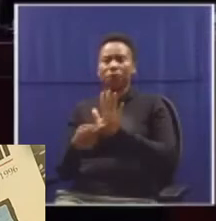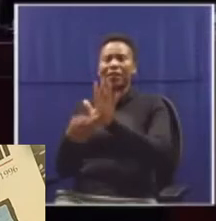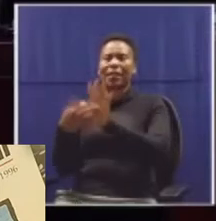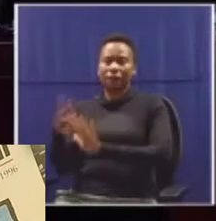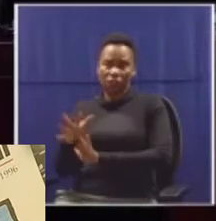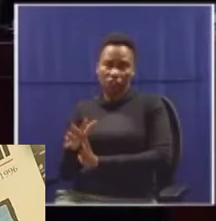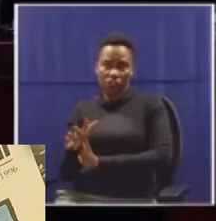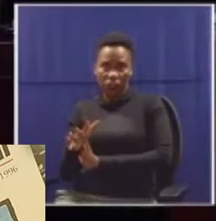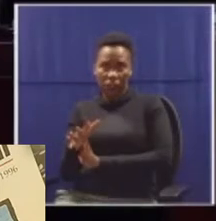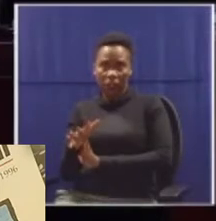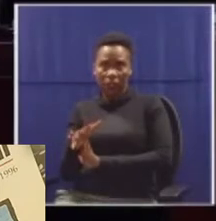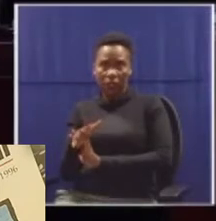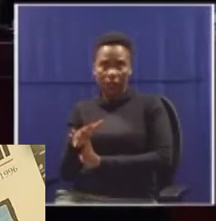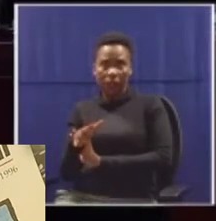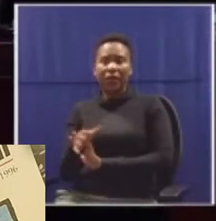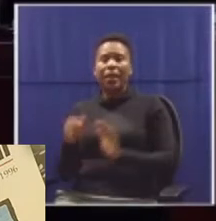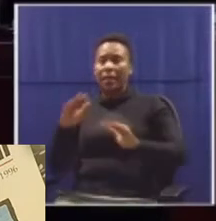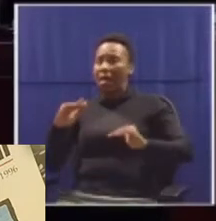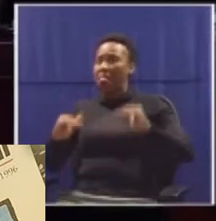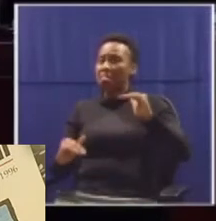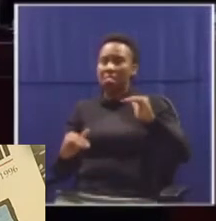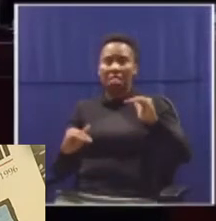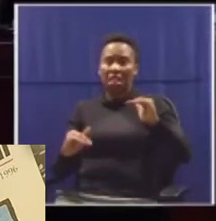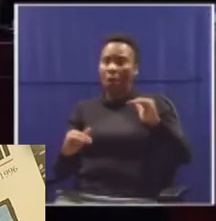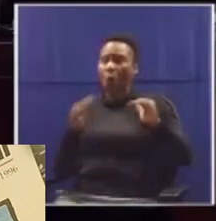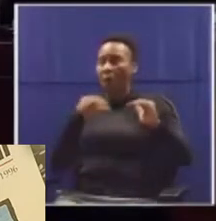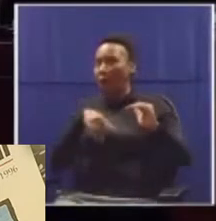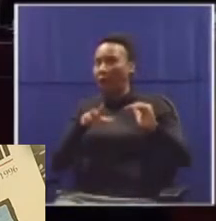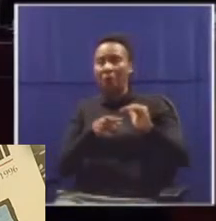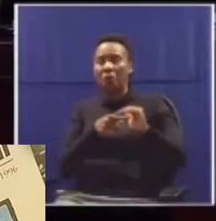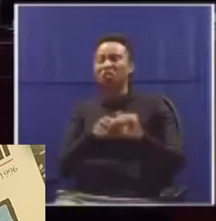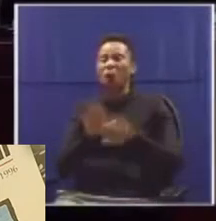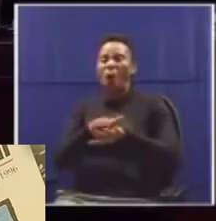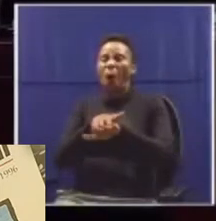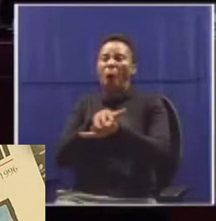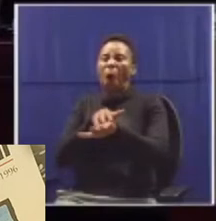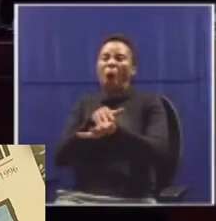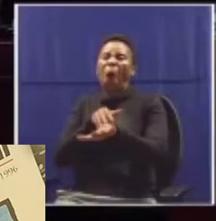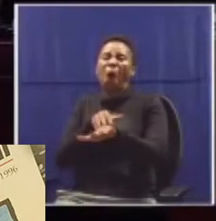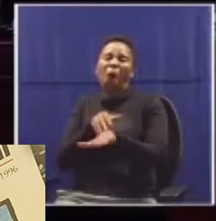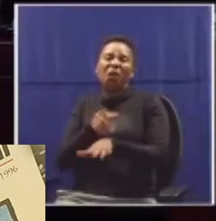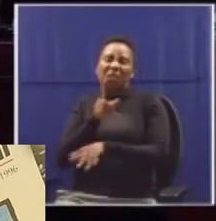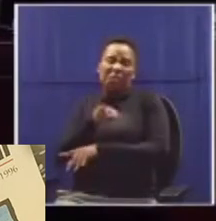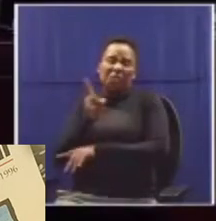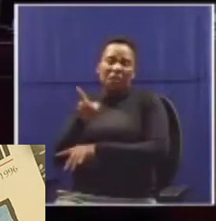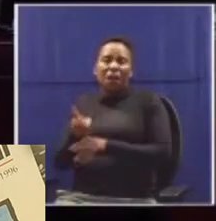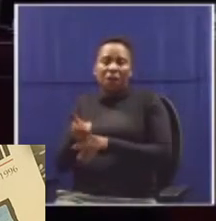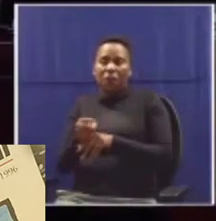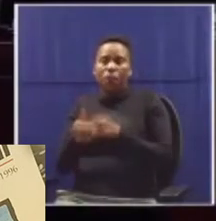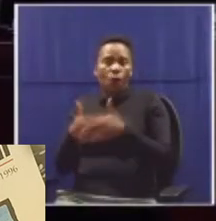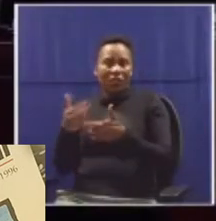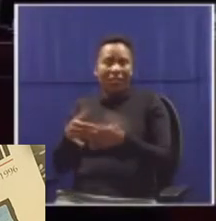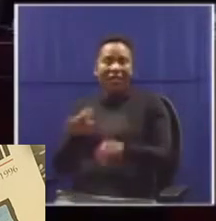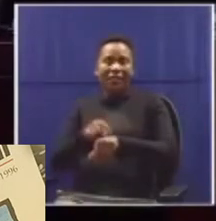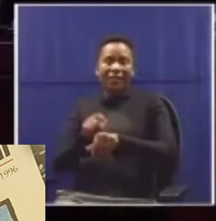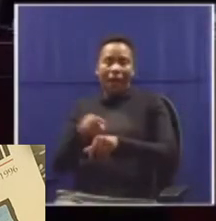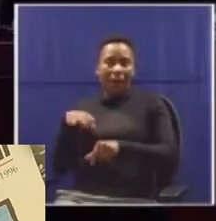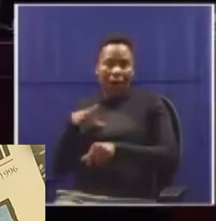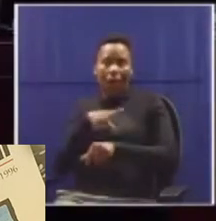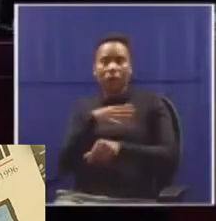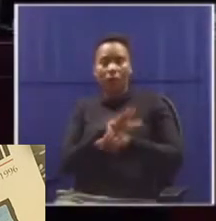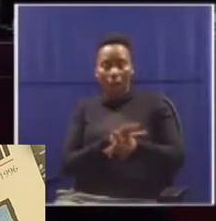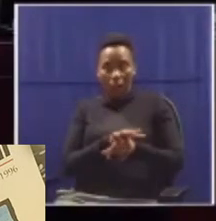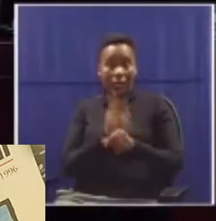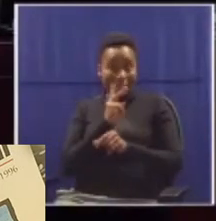perceptions around biased and slow disciplinary processes uh when it when the council deals with